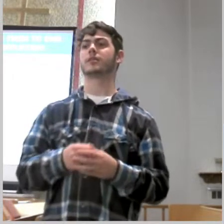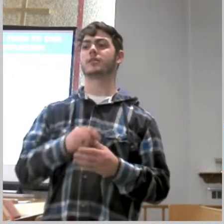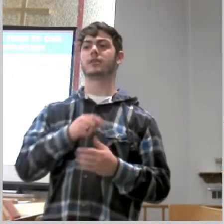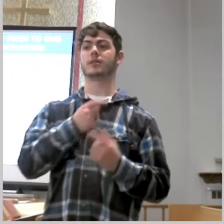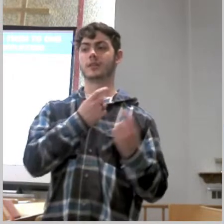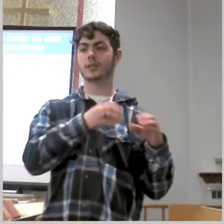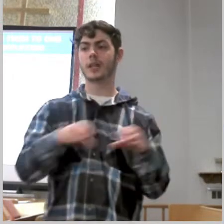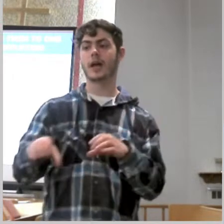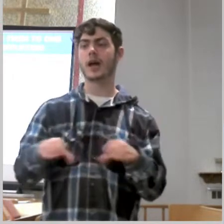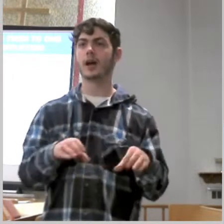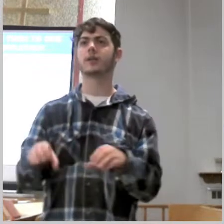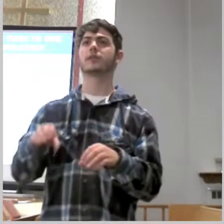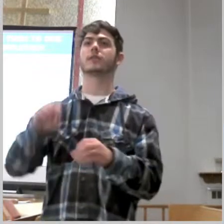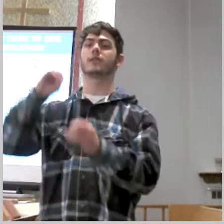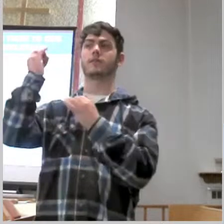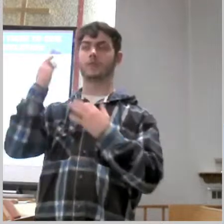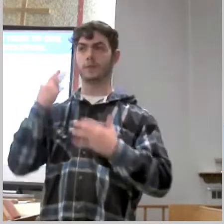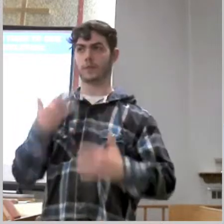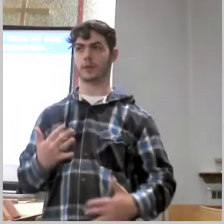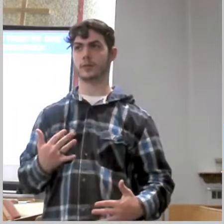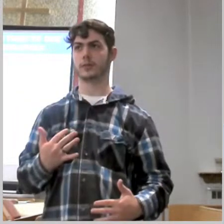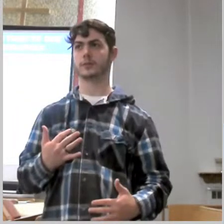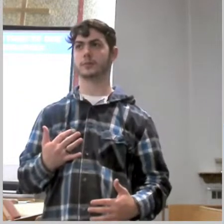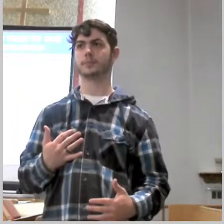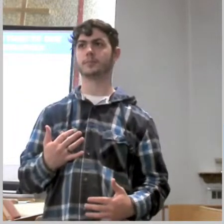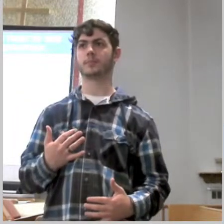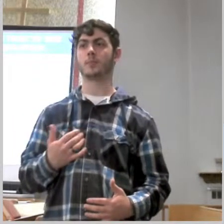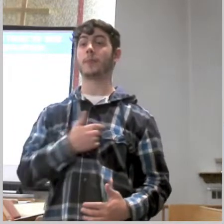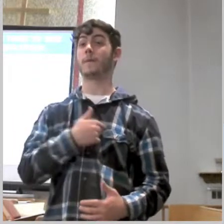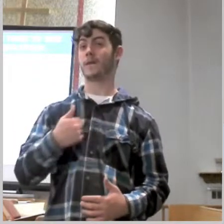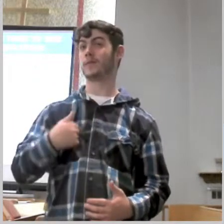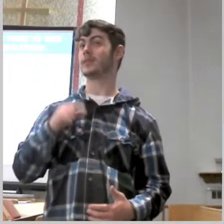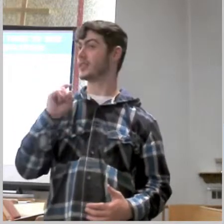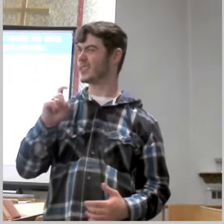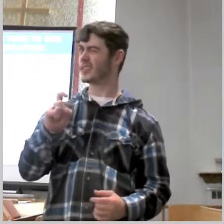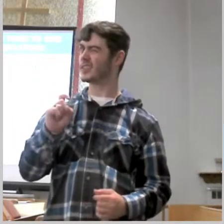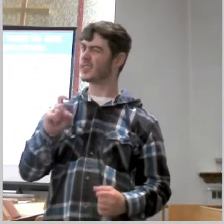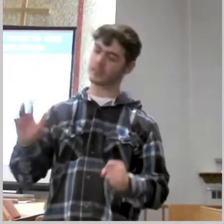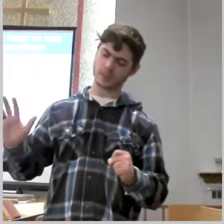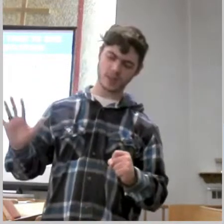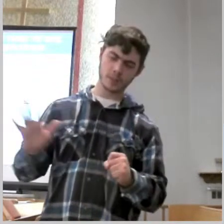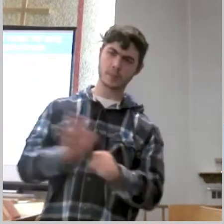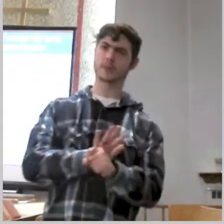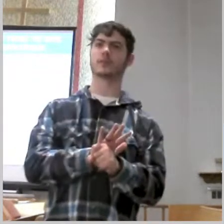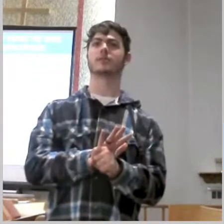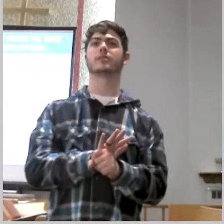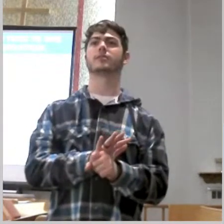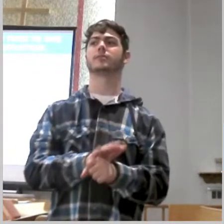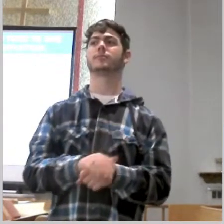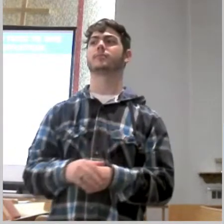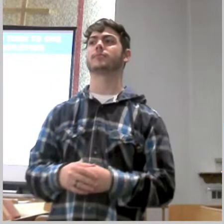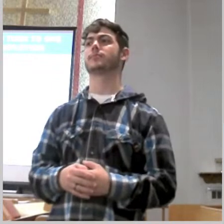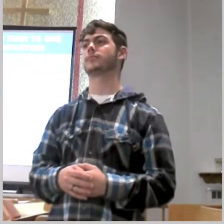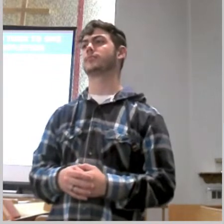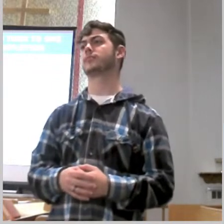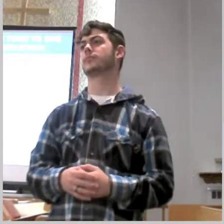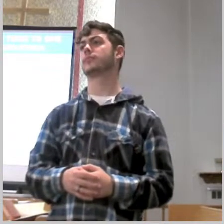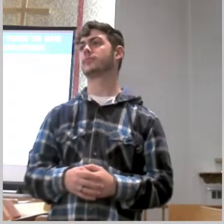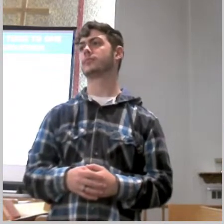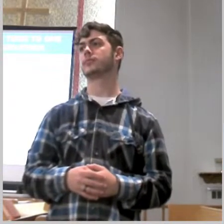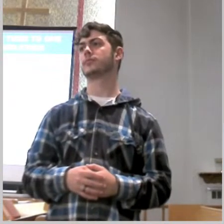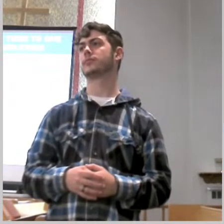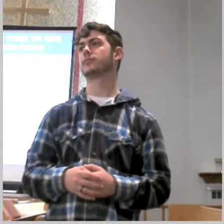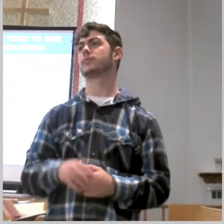grace, and yes, we must be able to complete it. We must be able to put our money where our mouth is